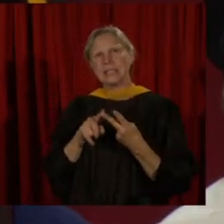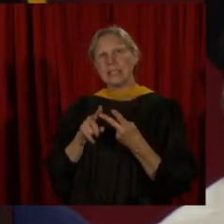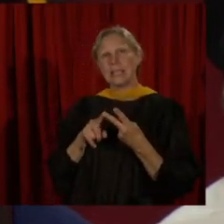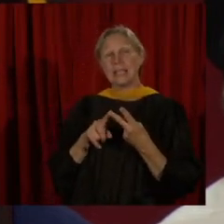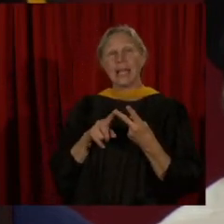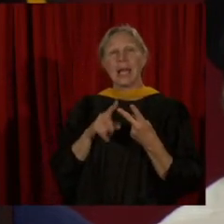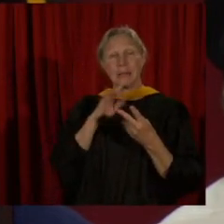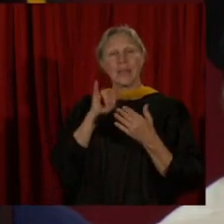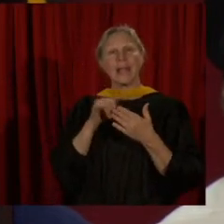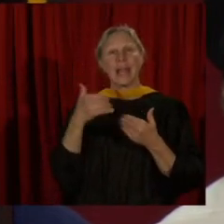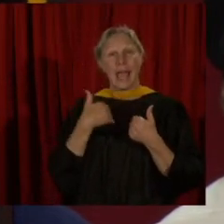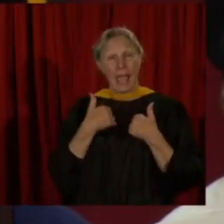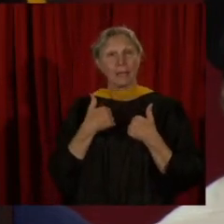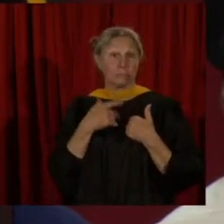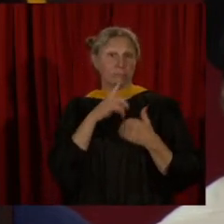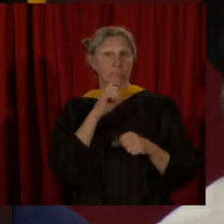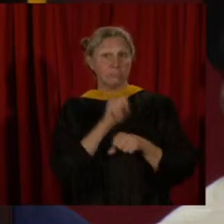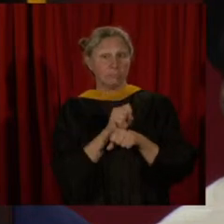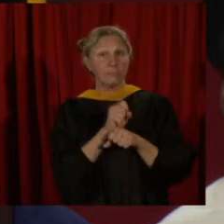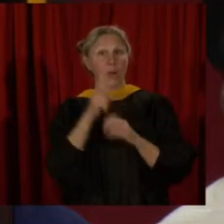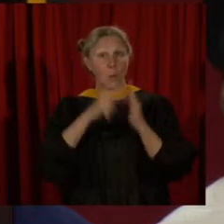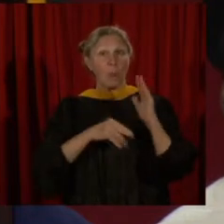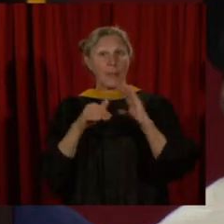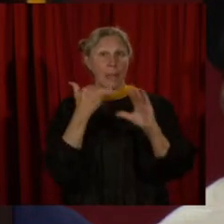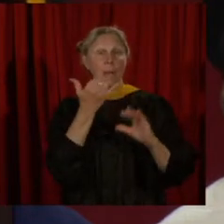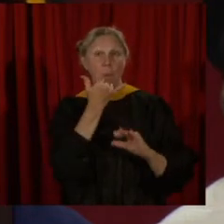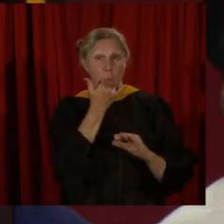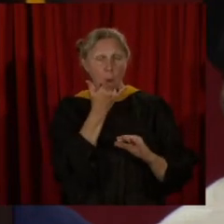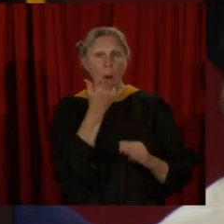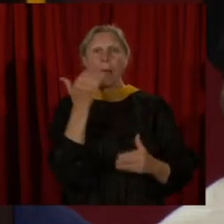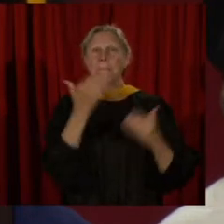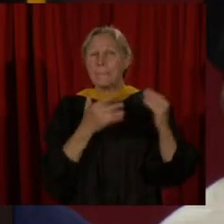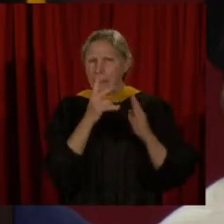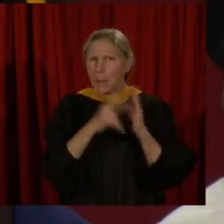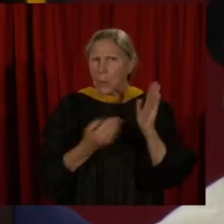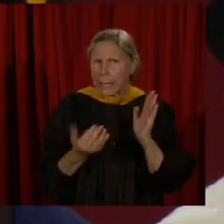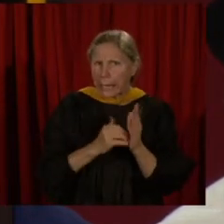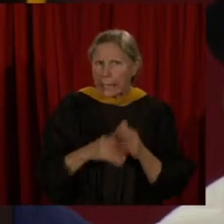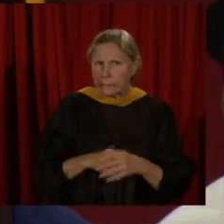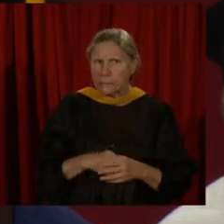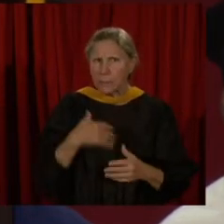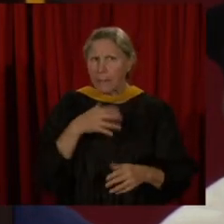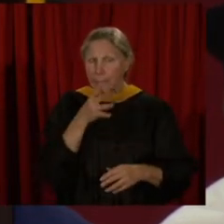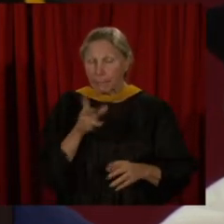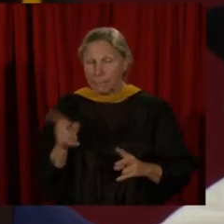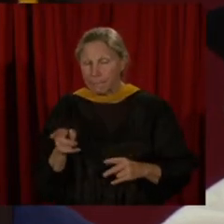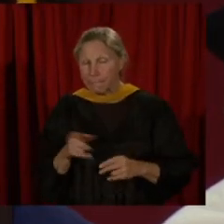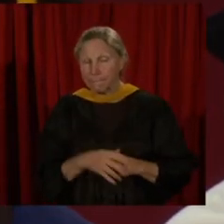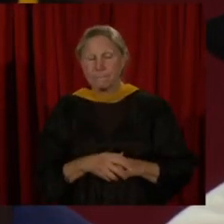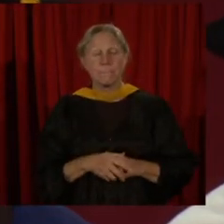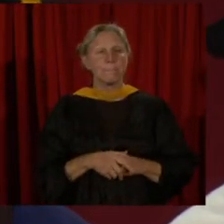certain that I had, in fact, read the email wrong and made me read it to her.